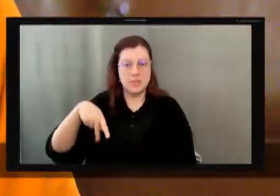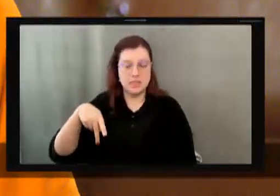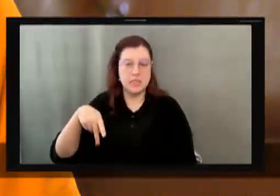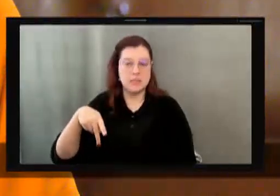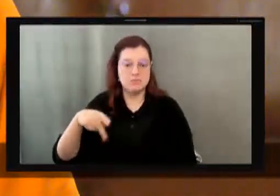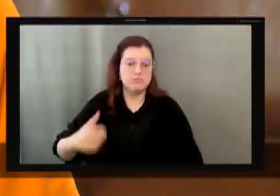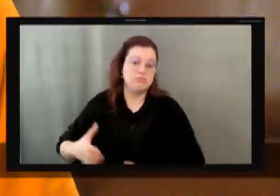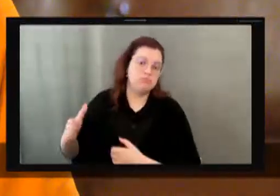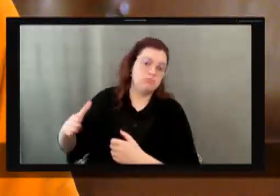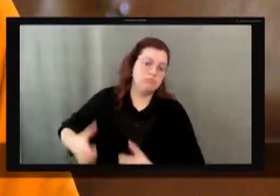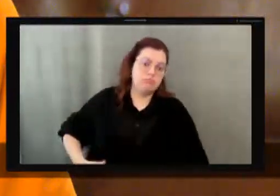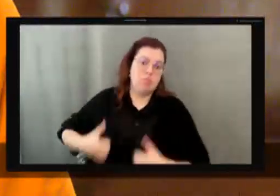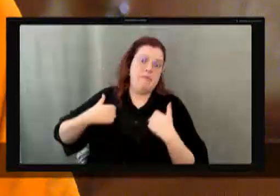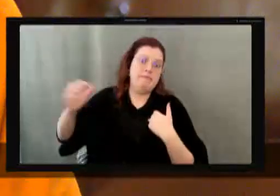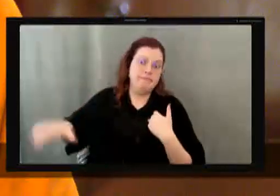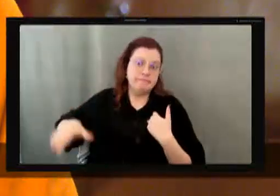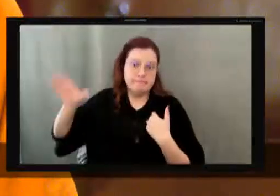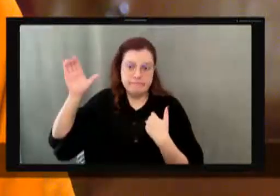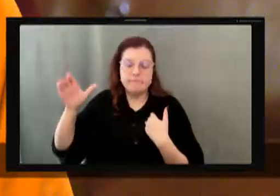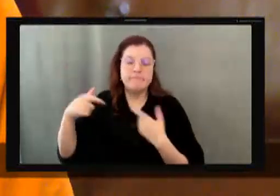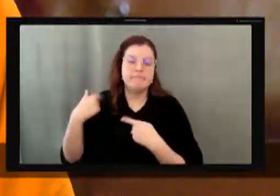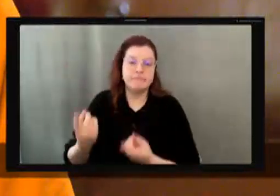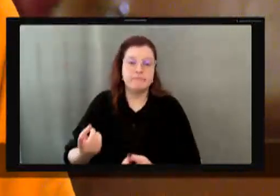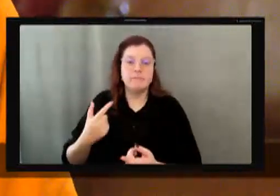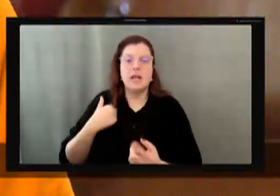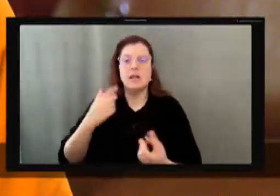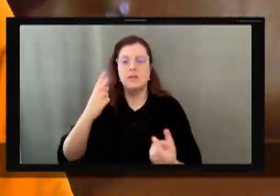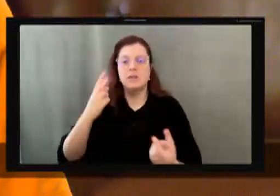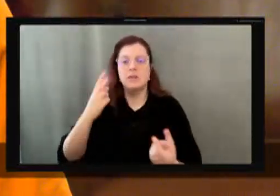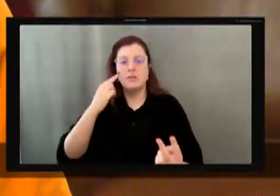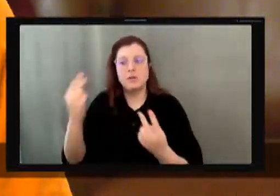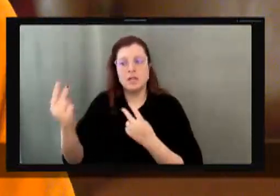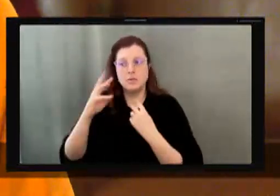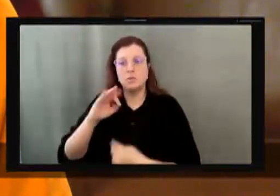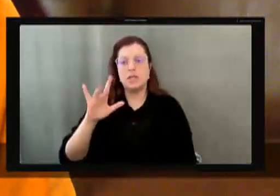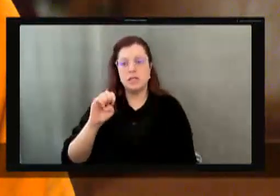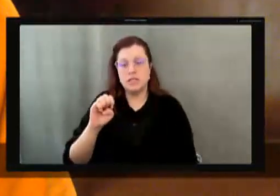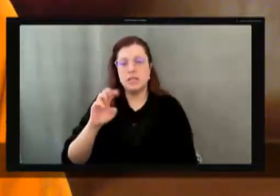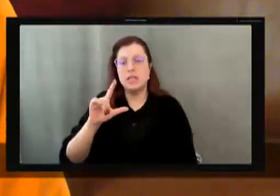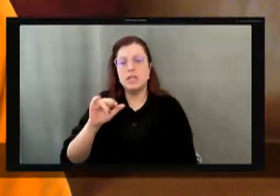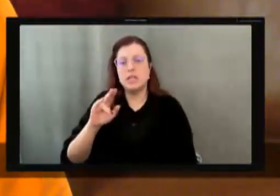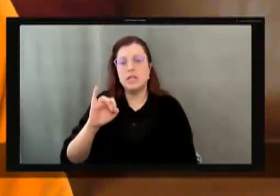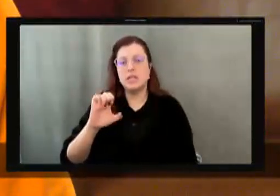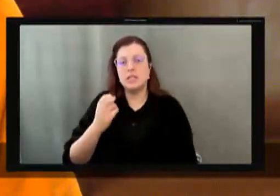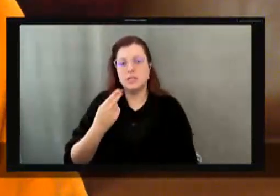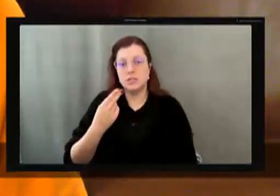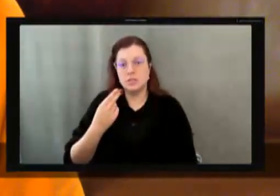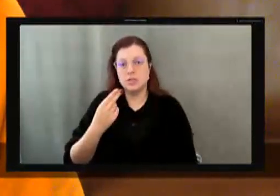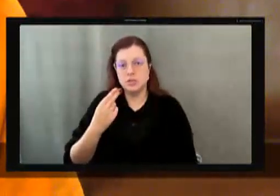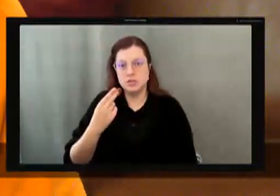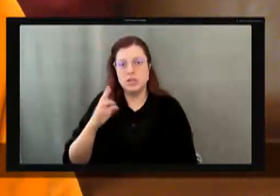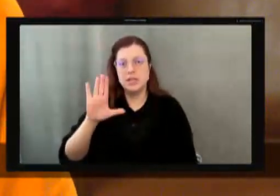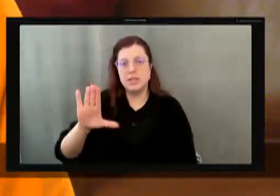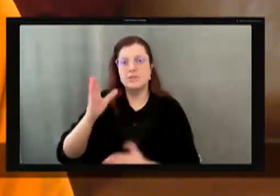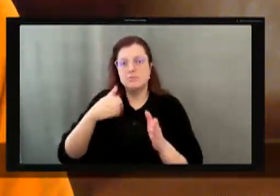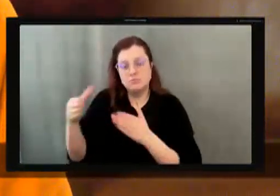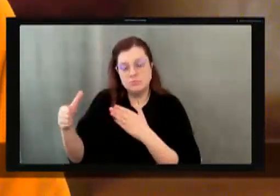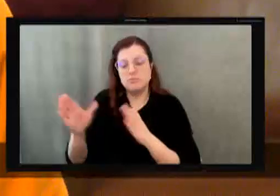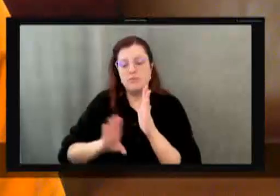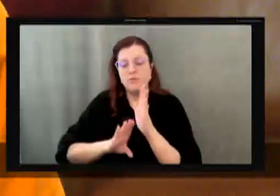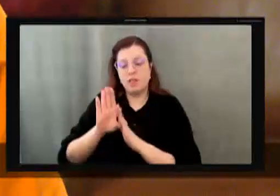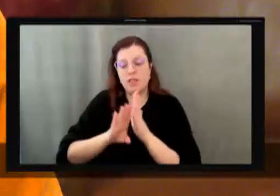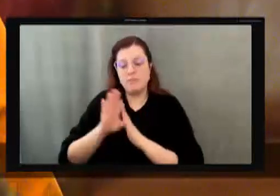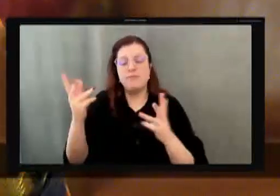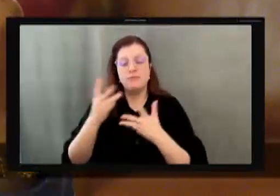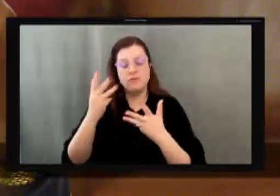of Willie Lynch, strategy to develop fear from the 1700s, and it interacted in